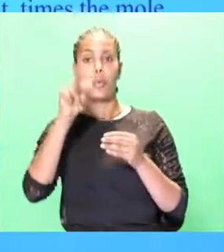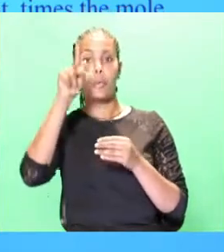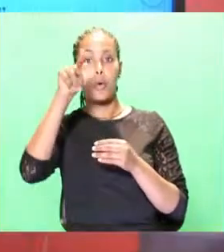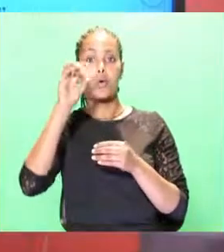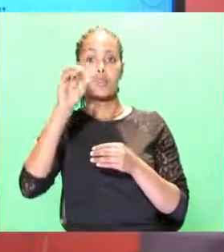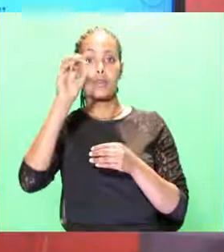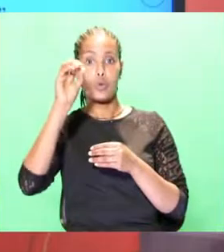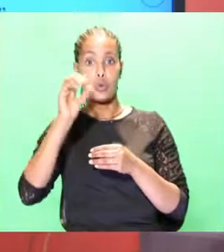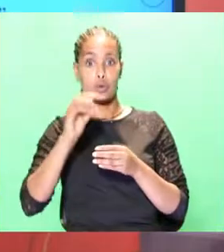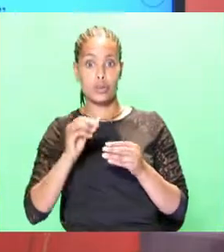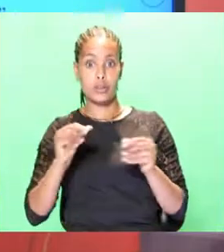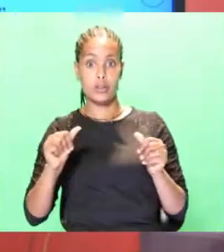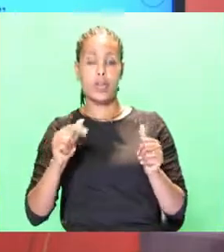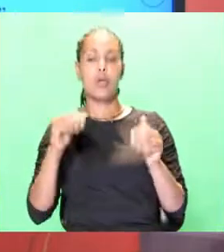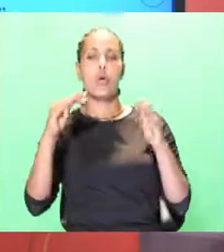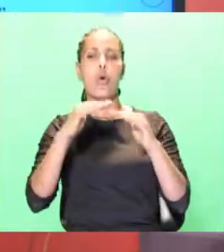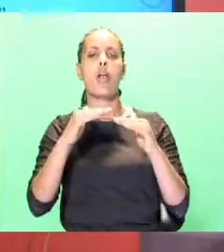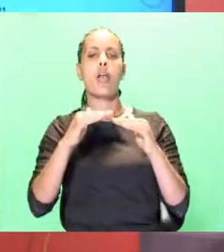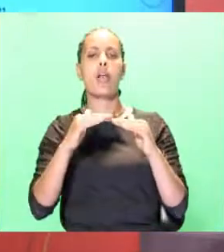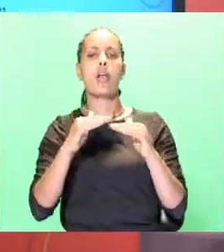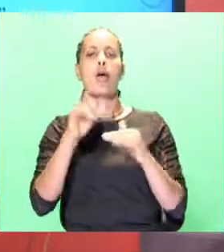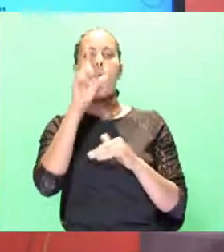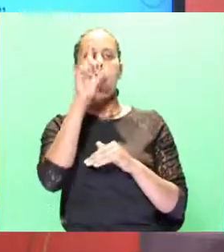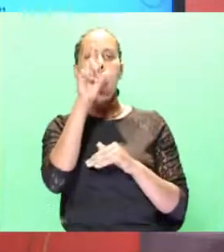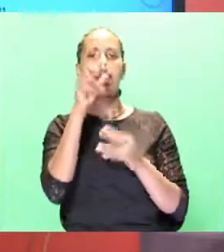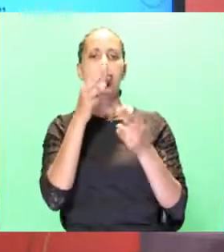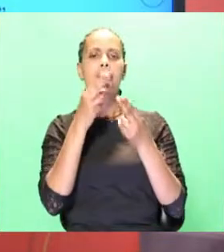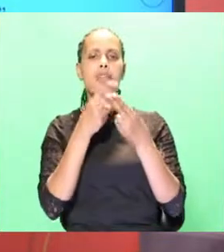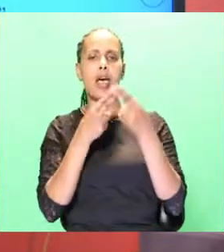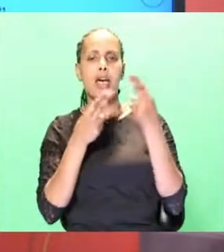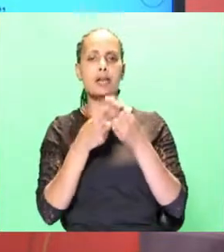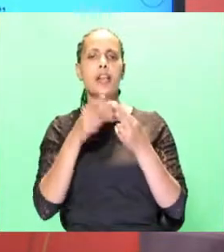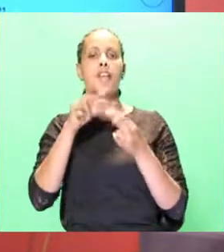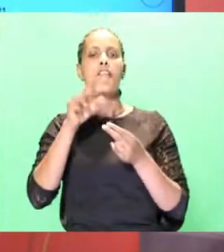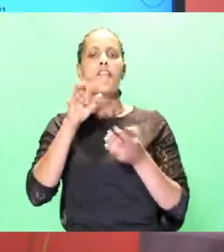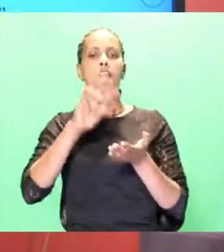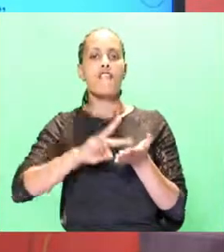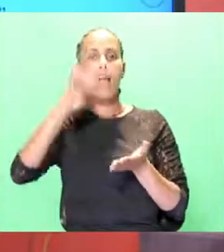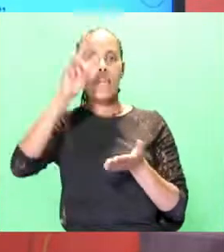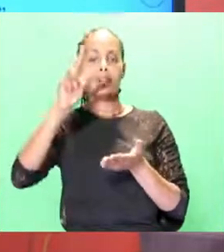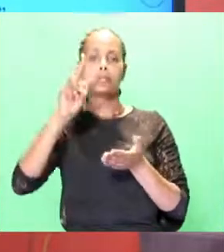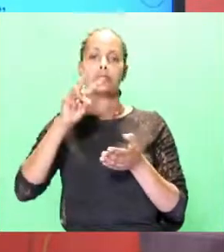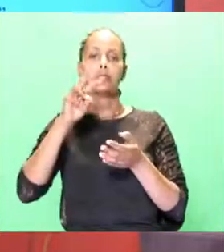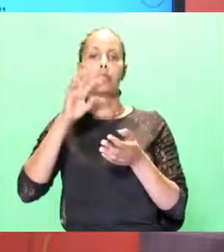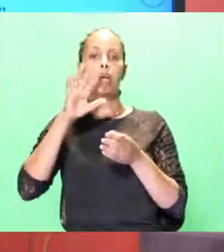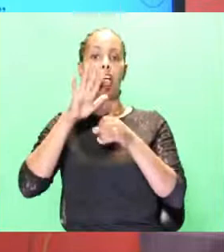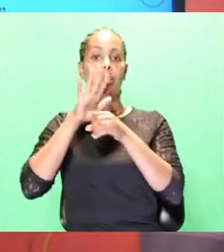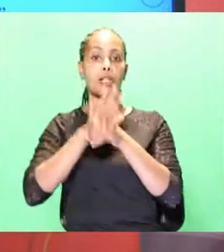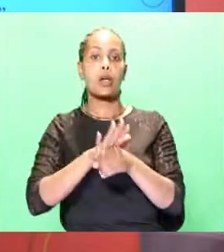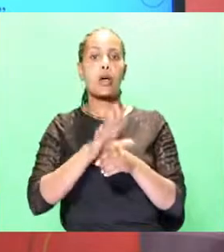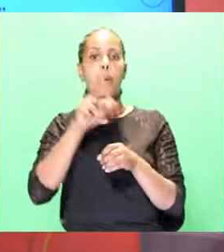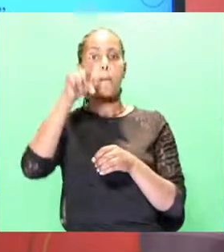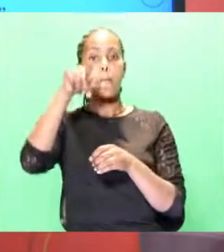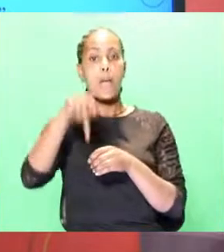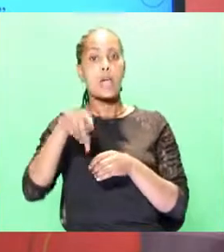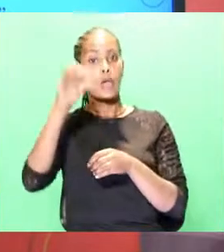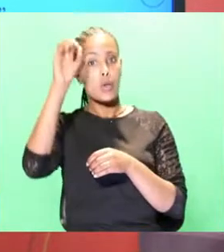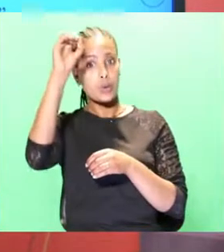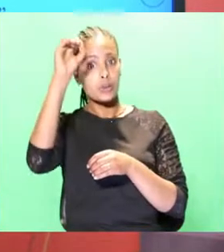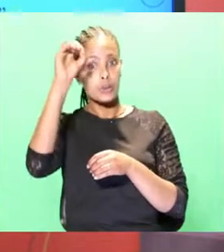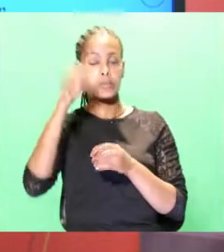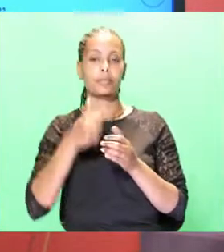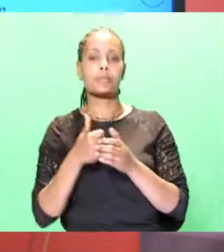the solution equal 1 times vapor pressure of pure solvent is P naught of the